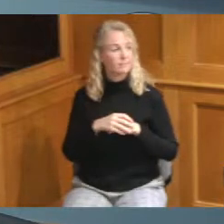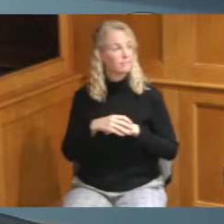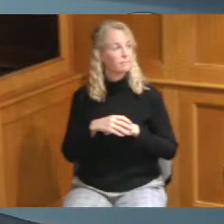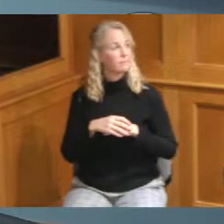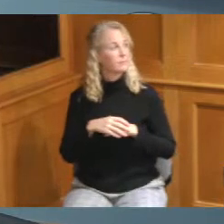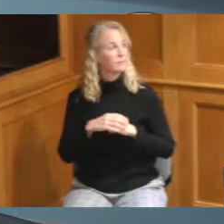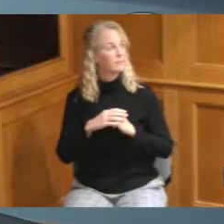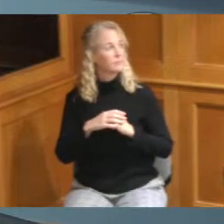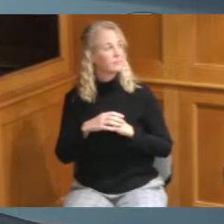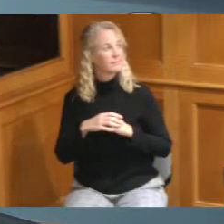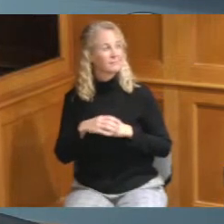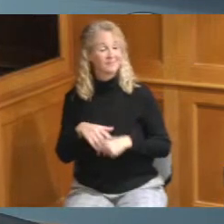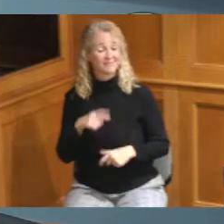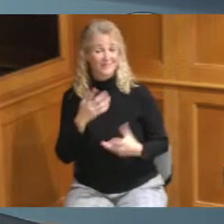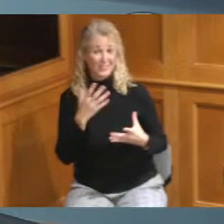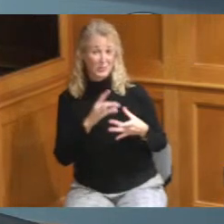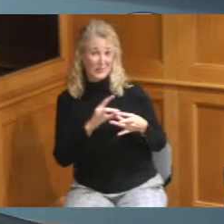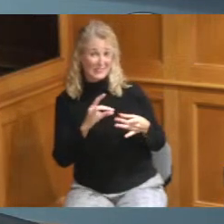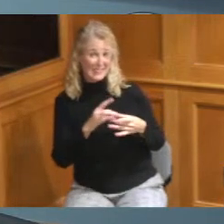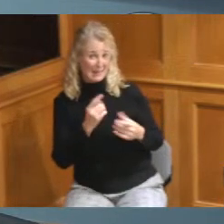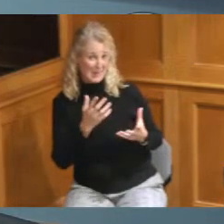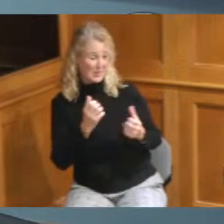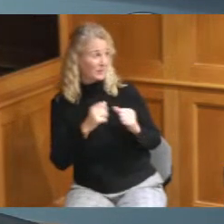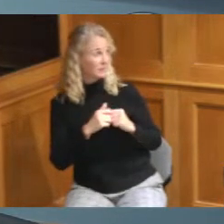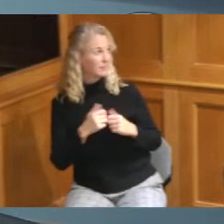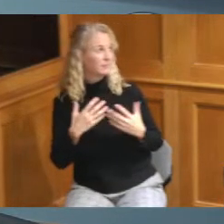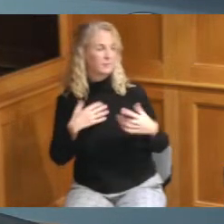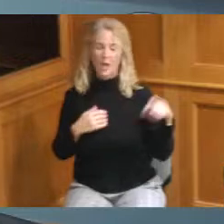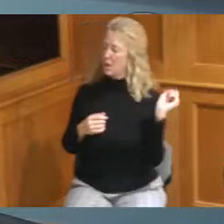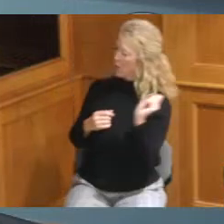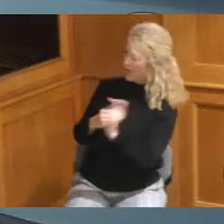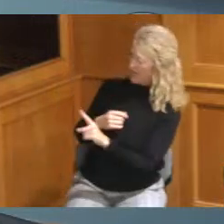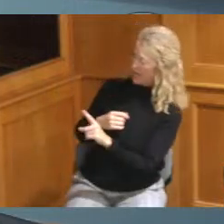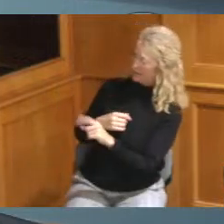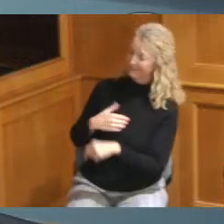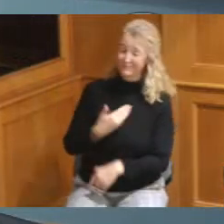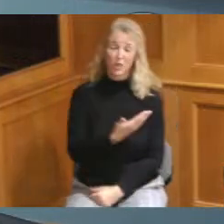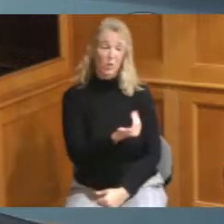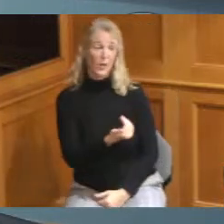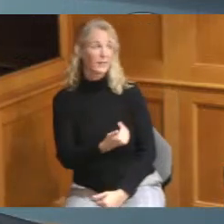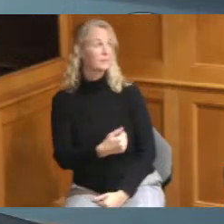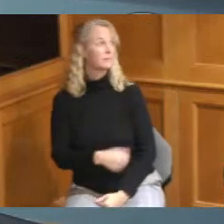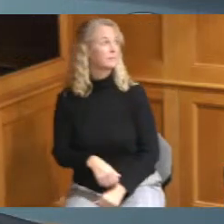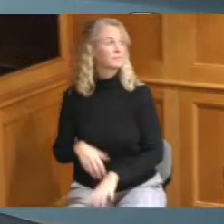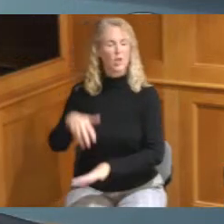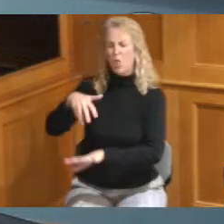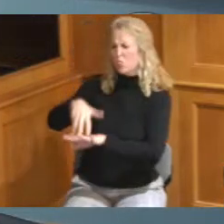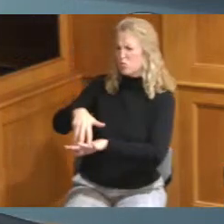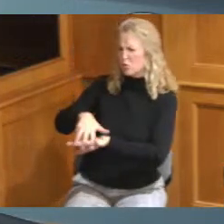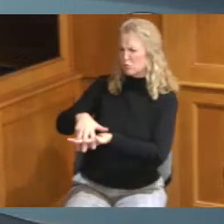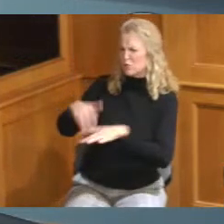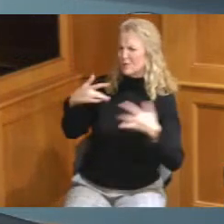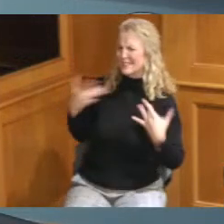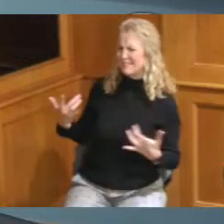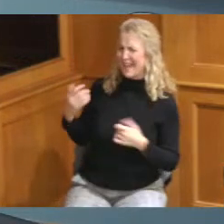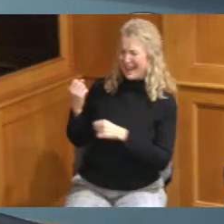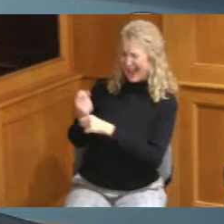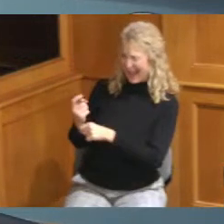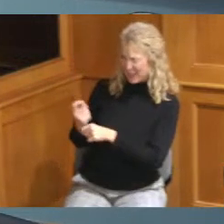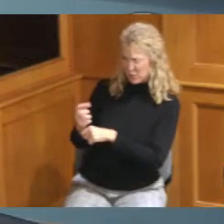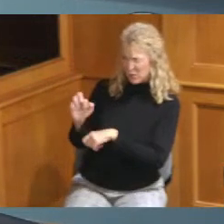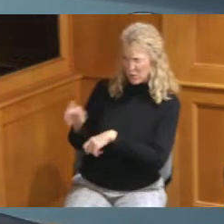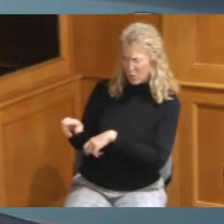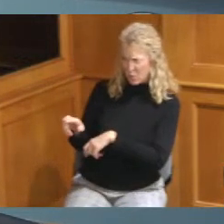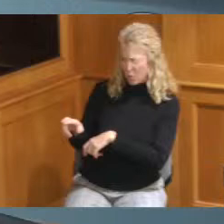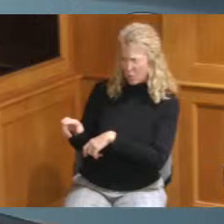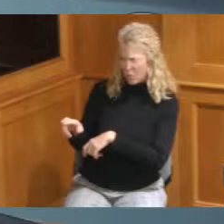have something to say, Commissioner? I just wanted to ask her a question. Go ahead. Okay. Go ahead and ask. The Roots event, is that an annual event or